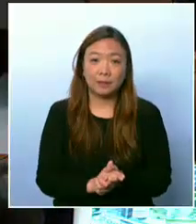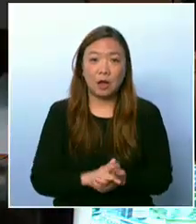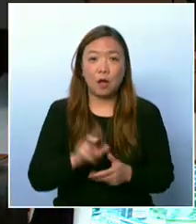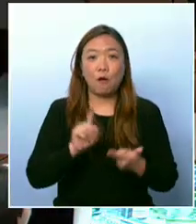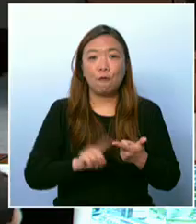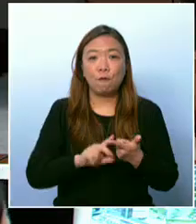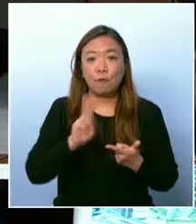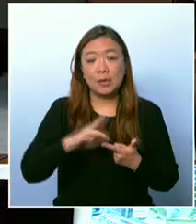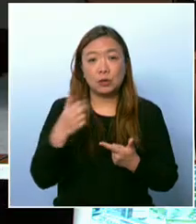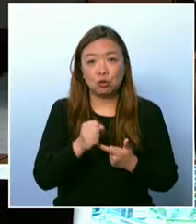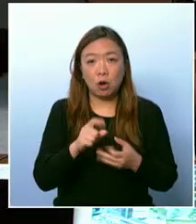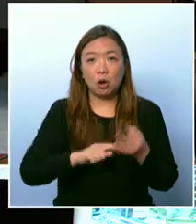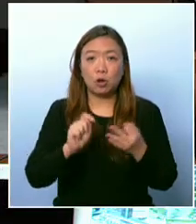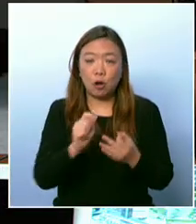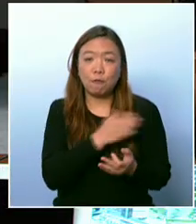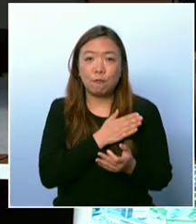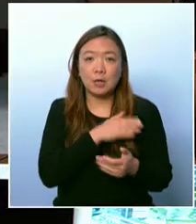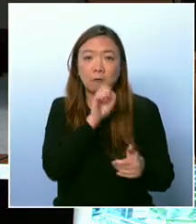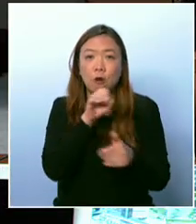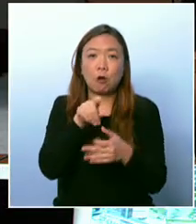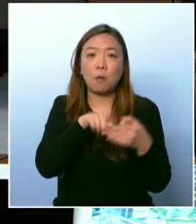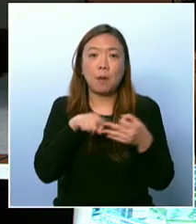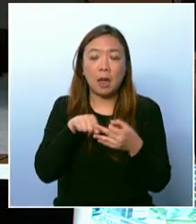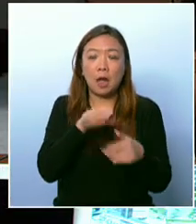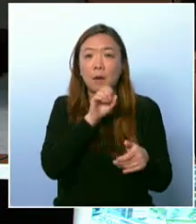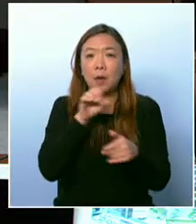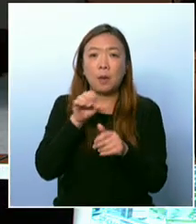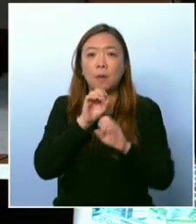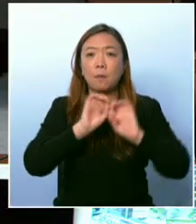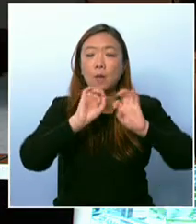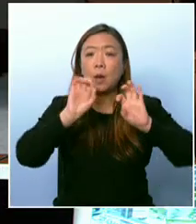The Deputy Secretary General Thomas will read out the votes.